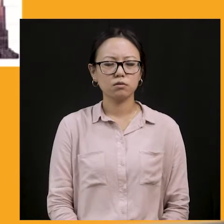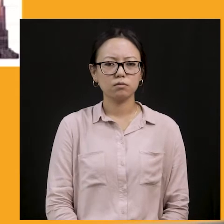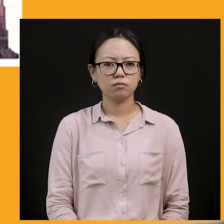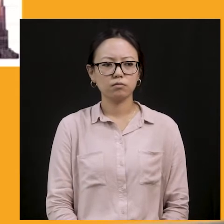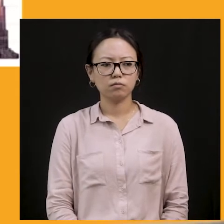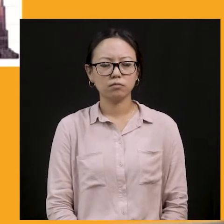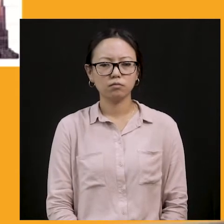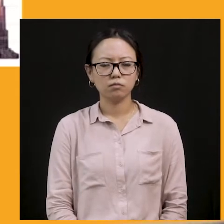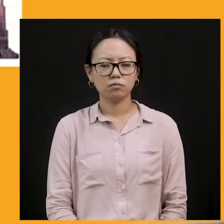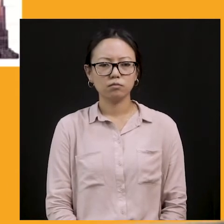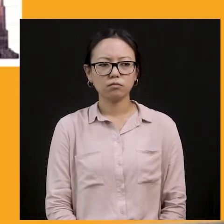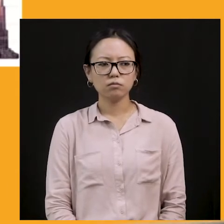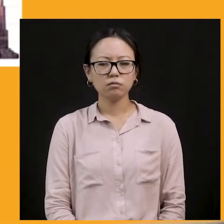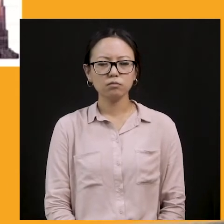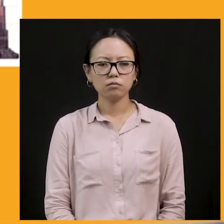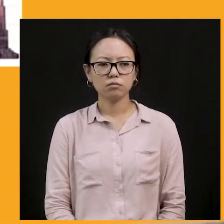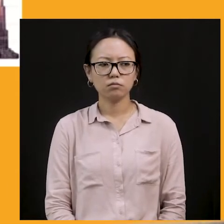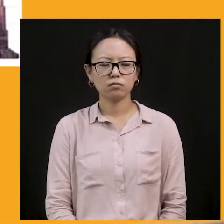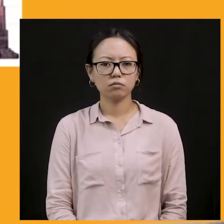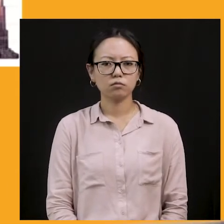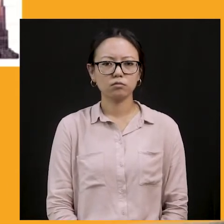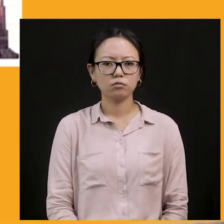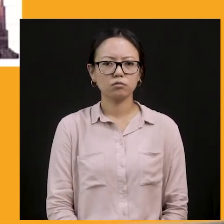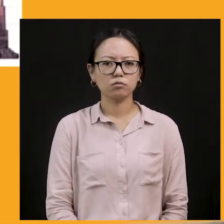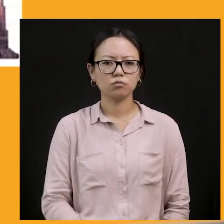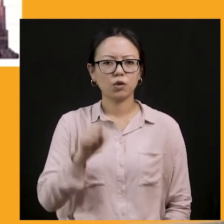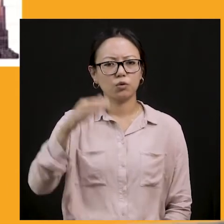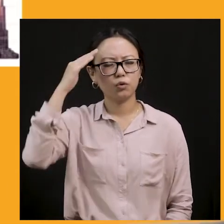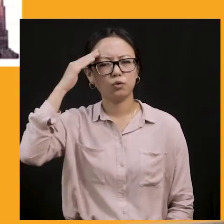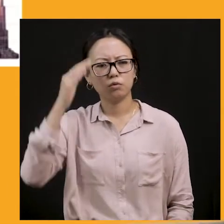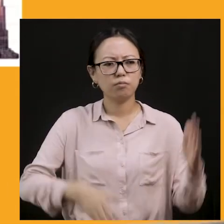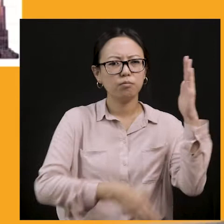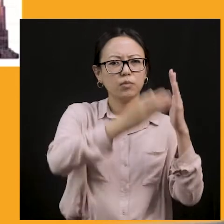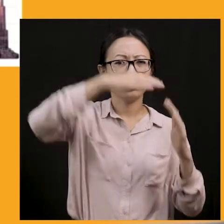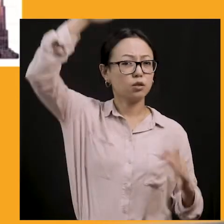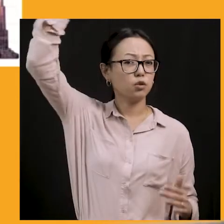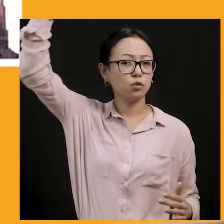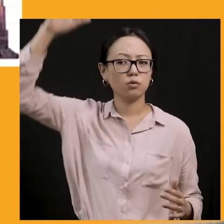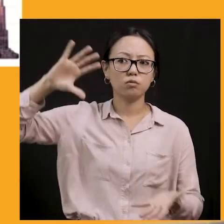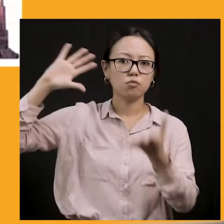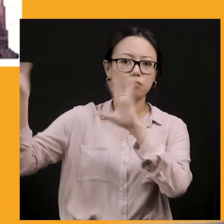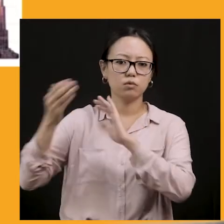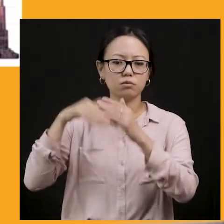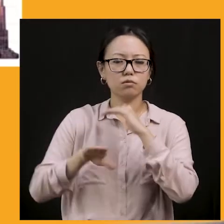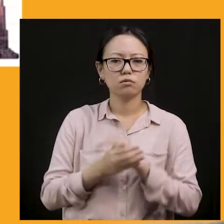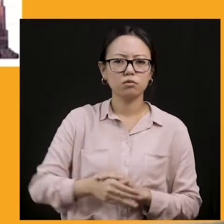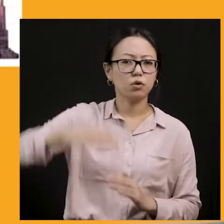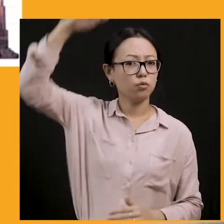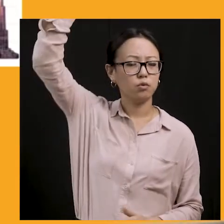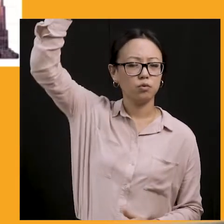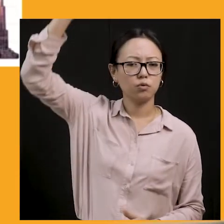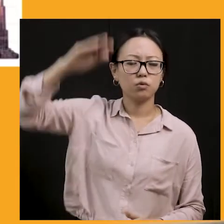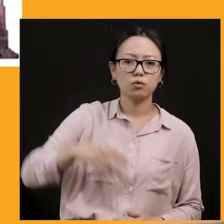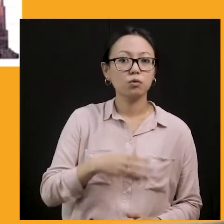buildings. Now, do you know which one is the tallest building in this world? Are you